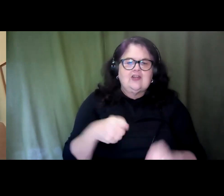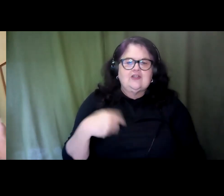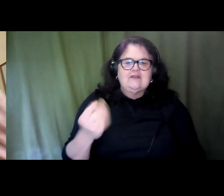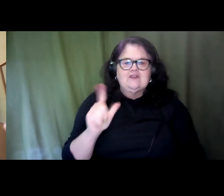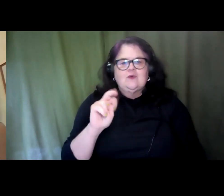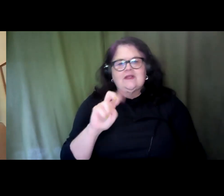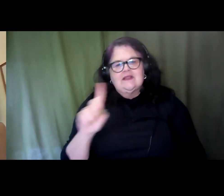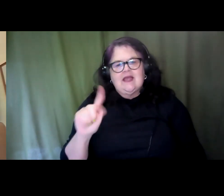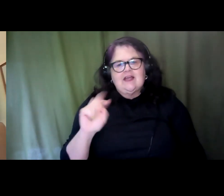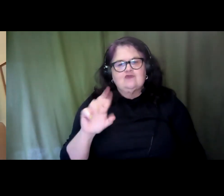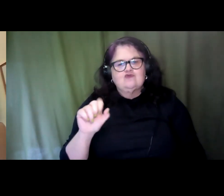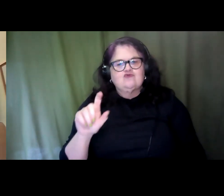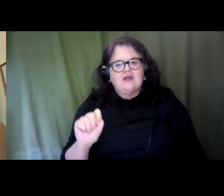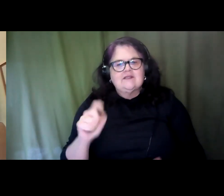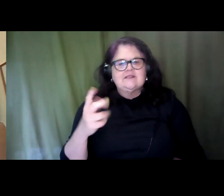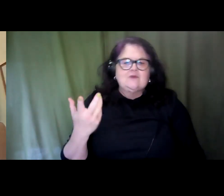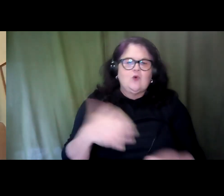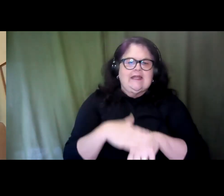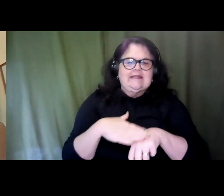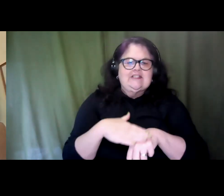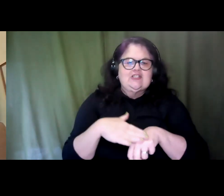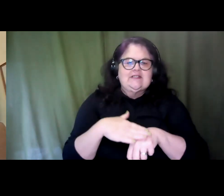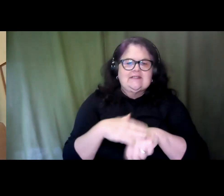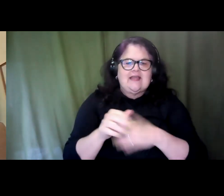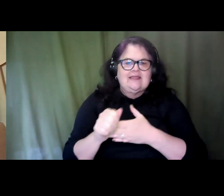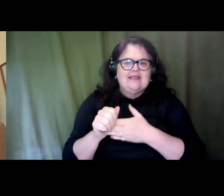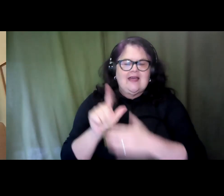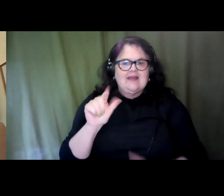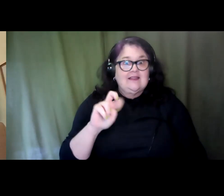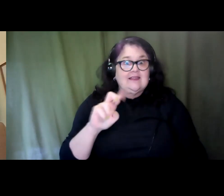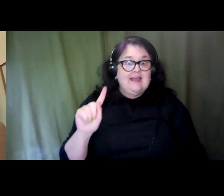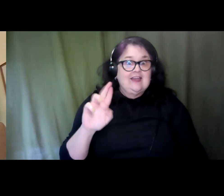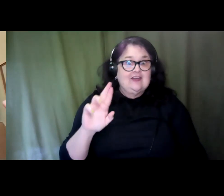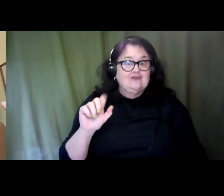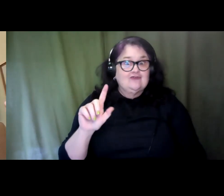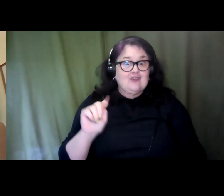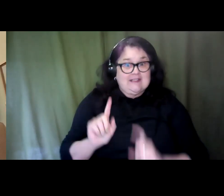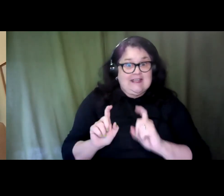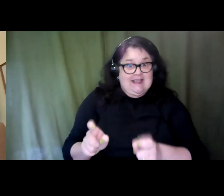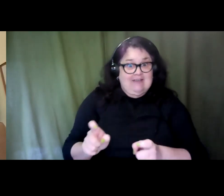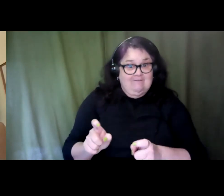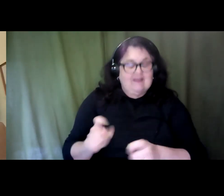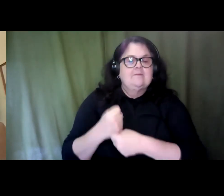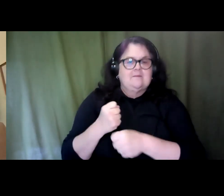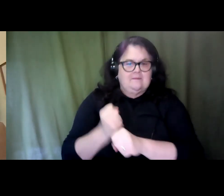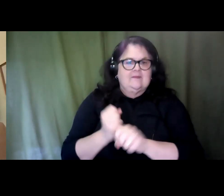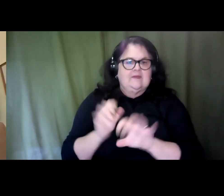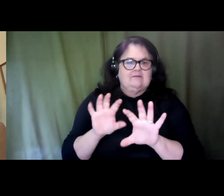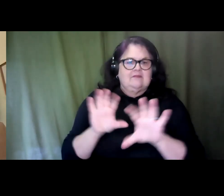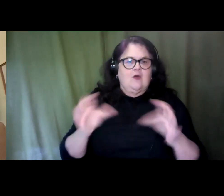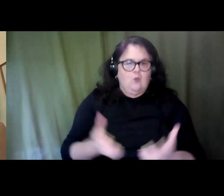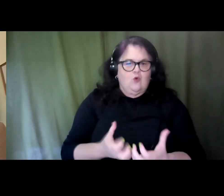like an indigenous led land trust, for example. And that the gift I'm giving them is creating a world where people give to each